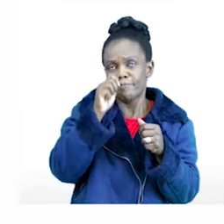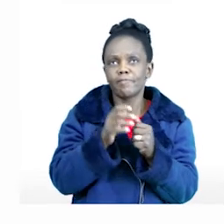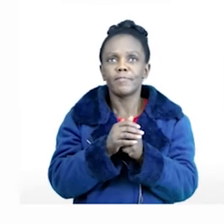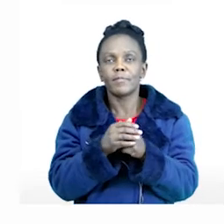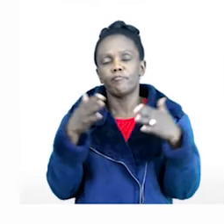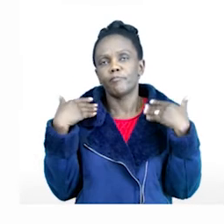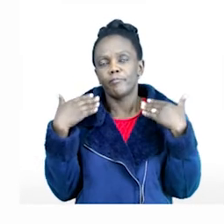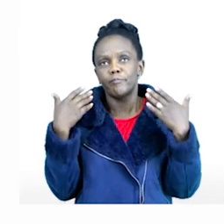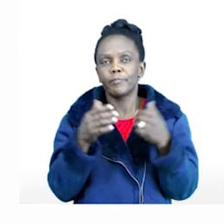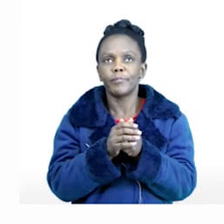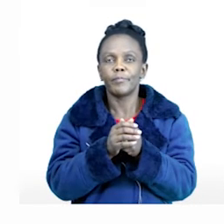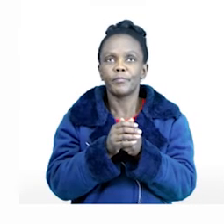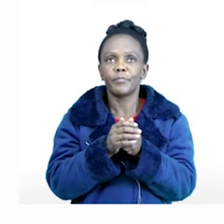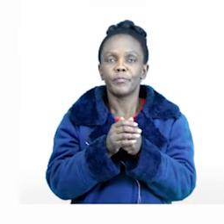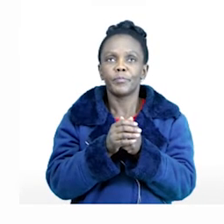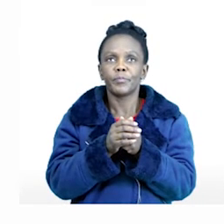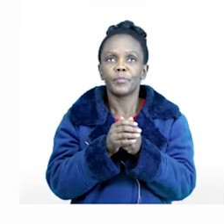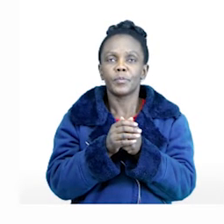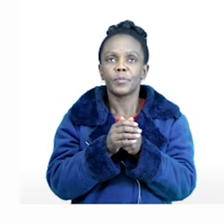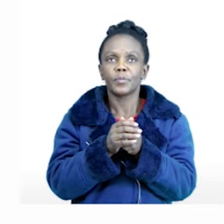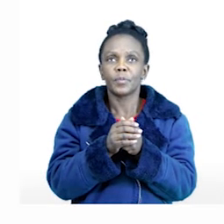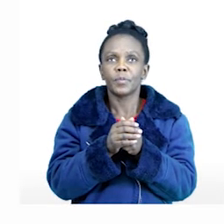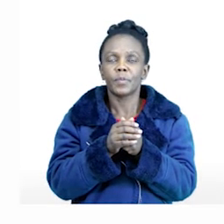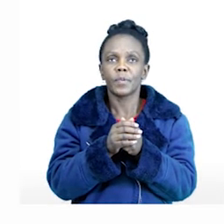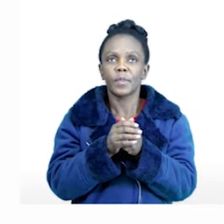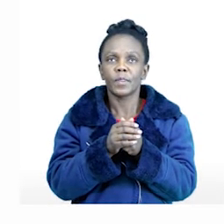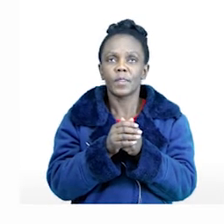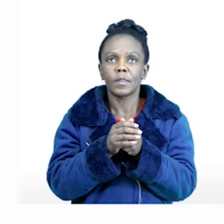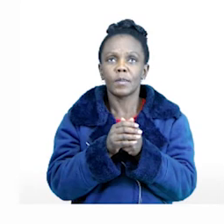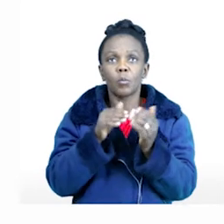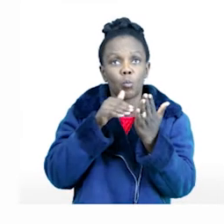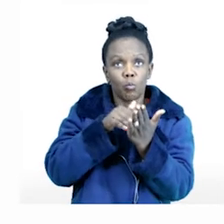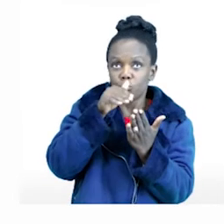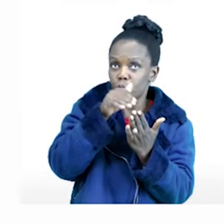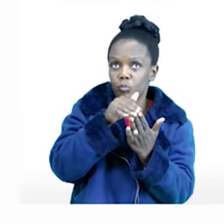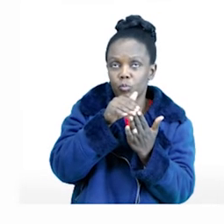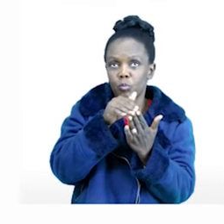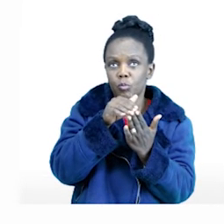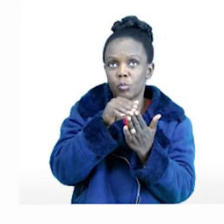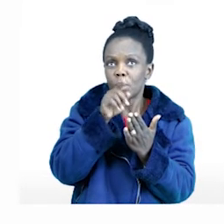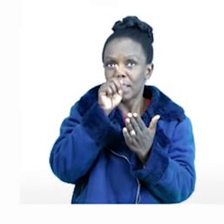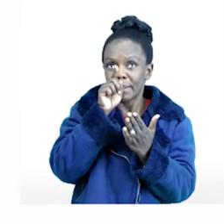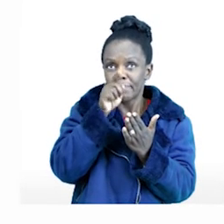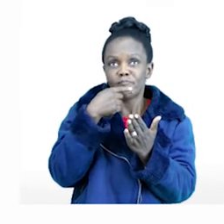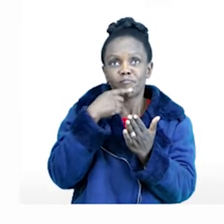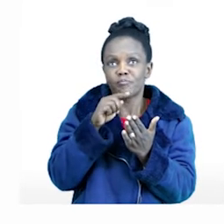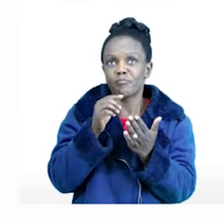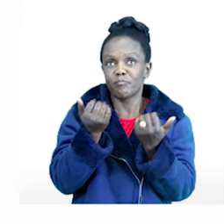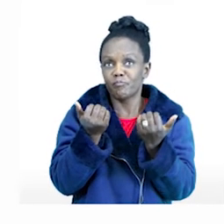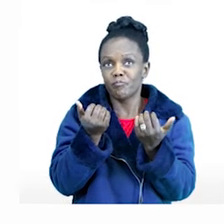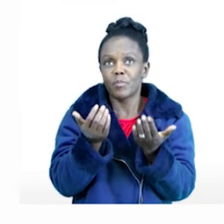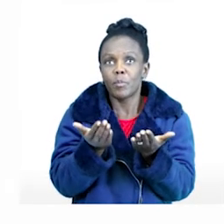very happy. But before he gets to his destination, we need to help him with the